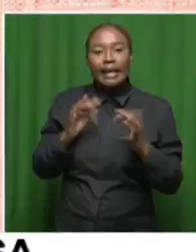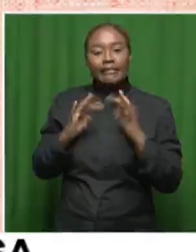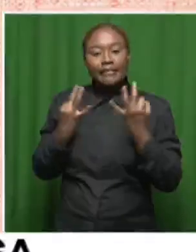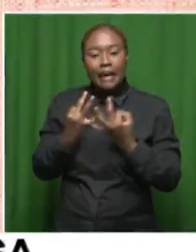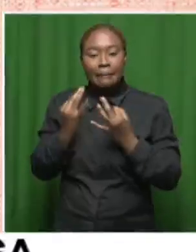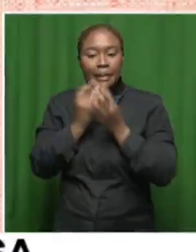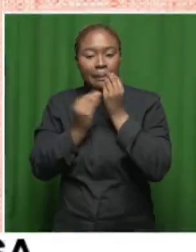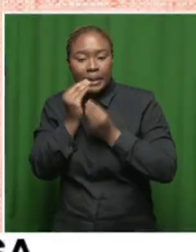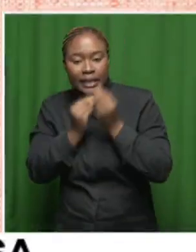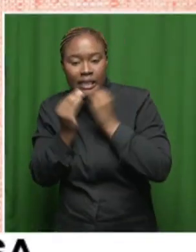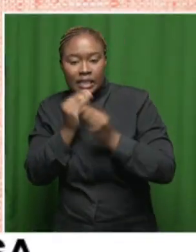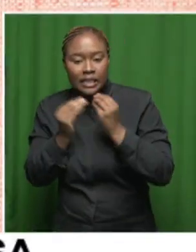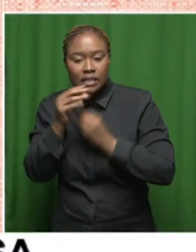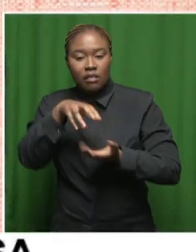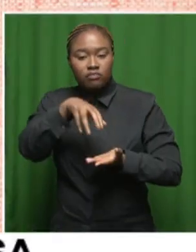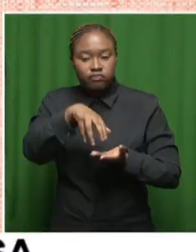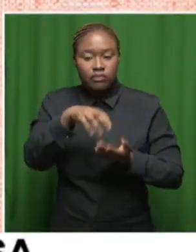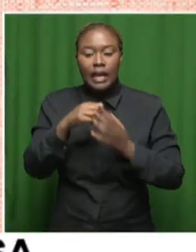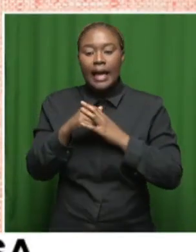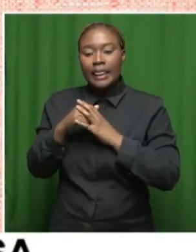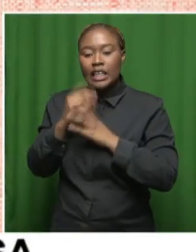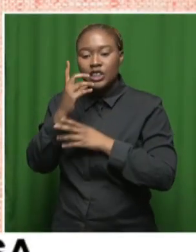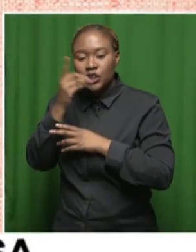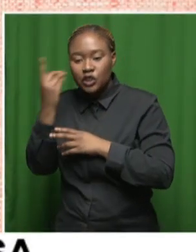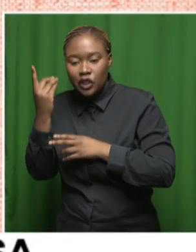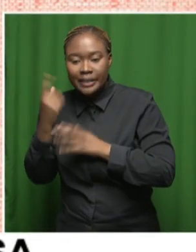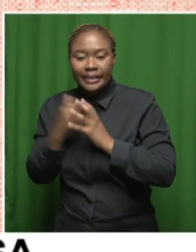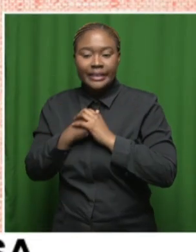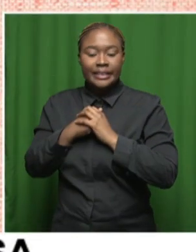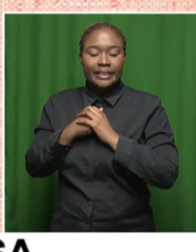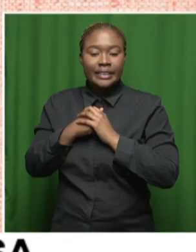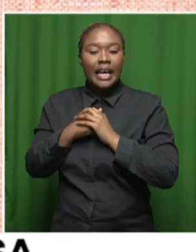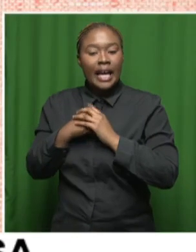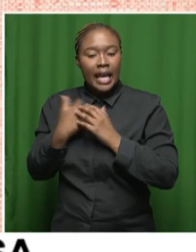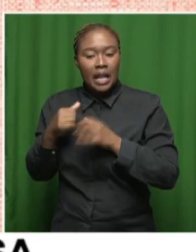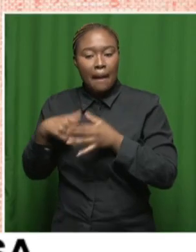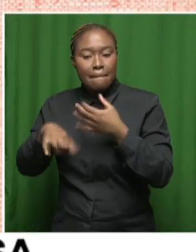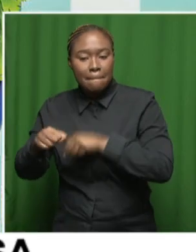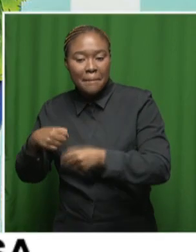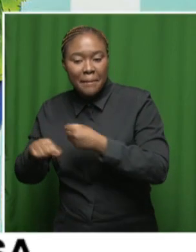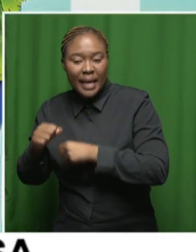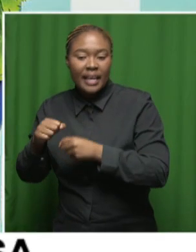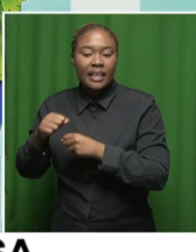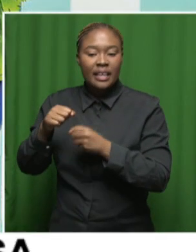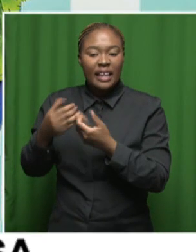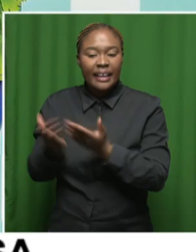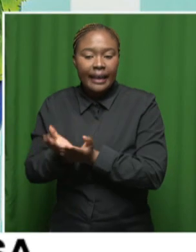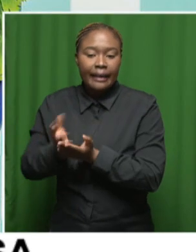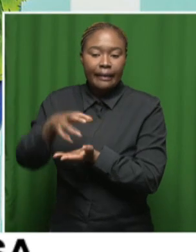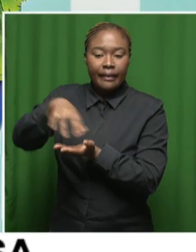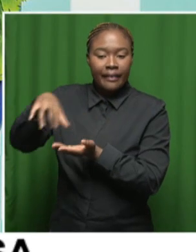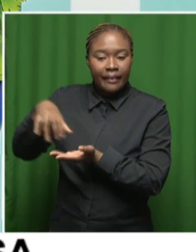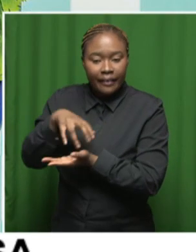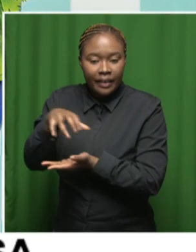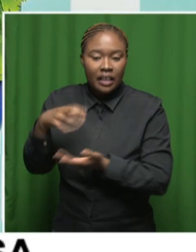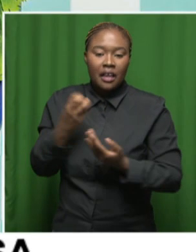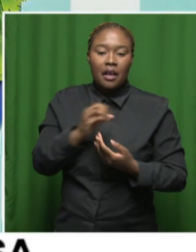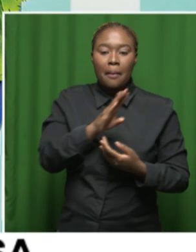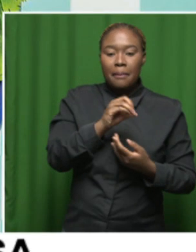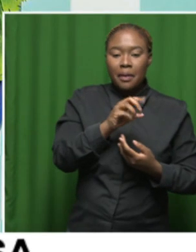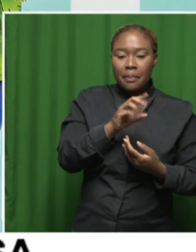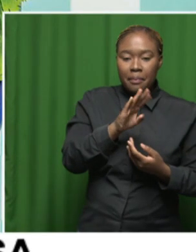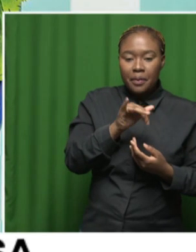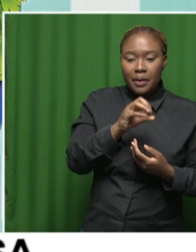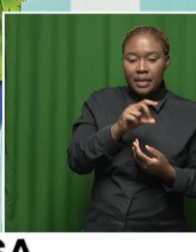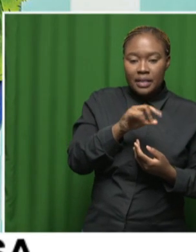meals, desserts, bakes, and then obviously all the absolute favorites that South Africans love. So we've got bobotie, we've got